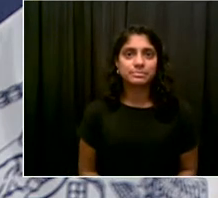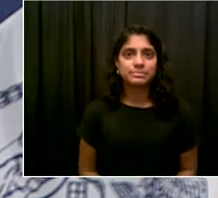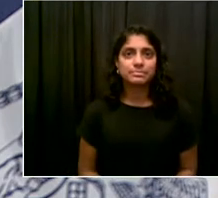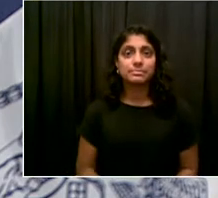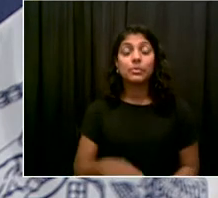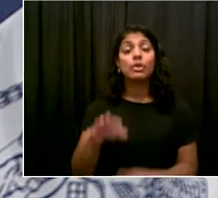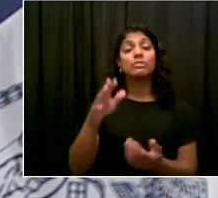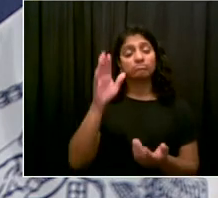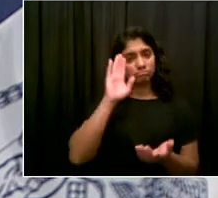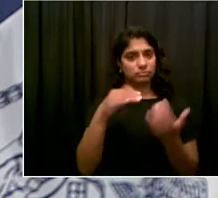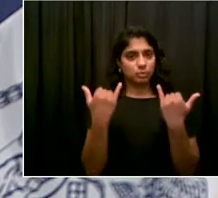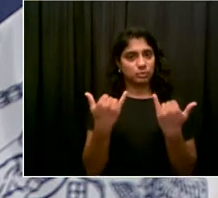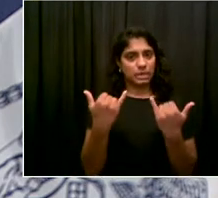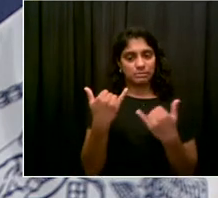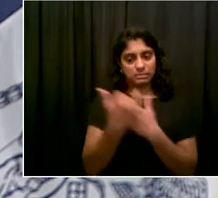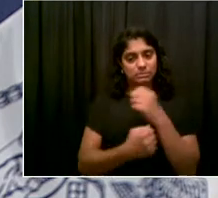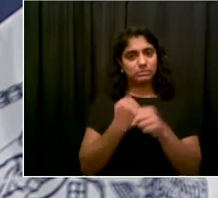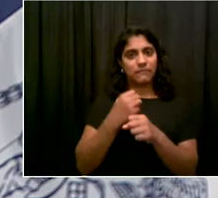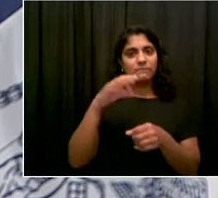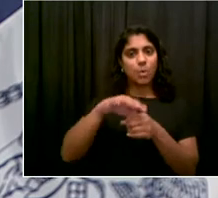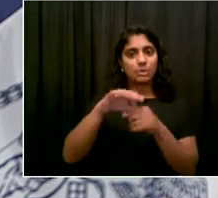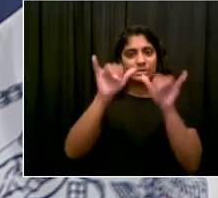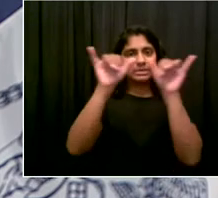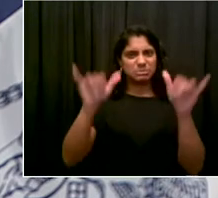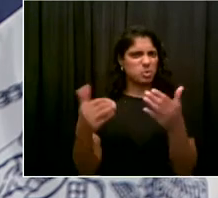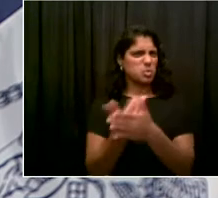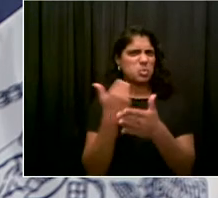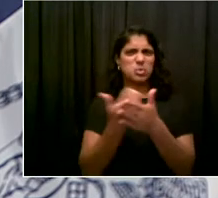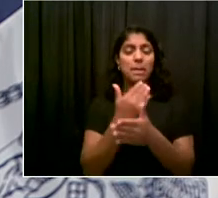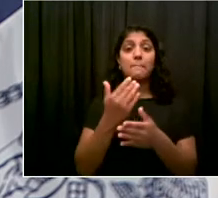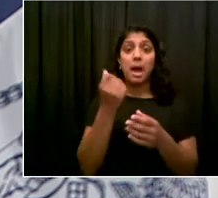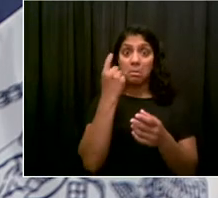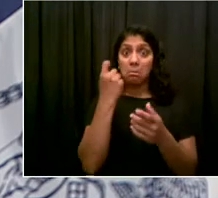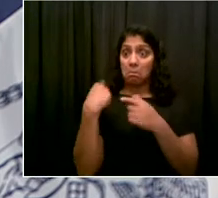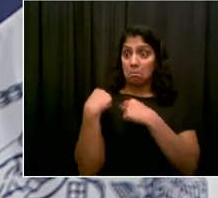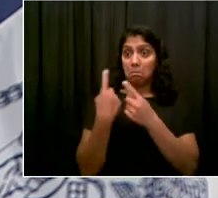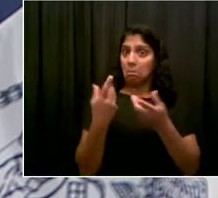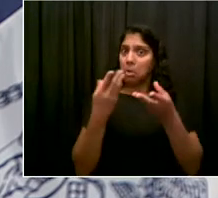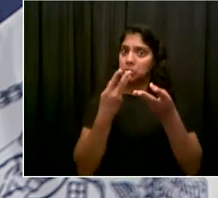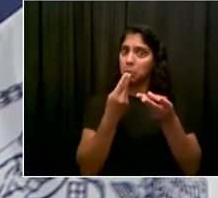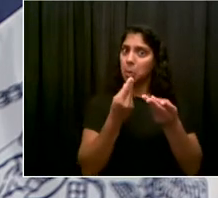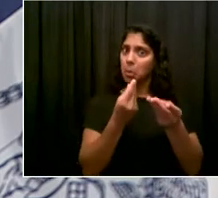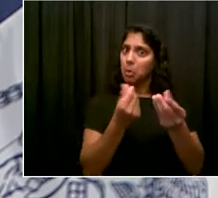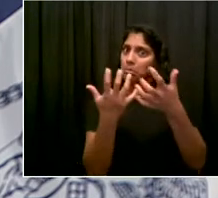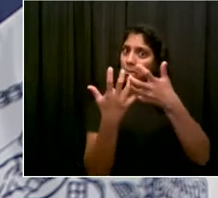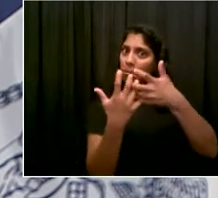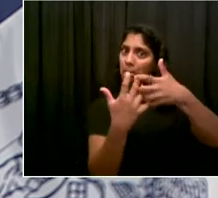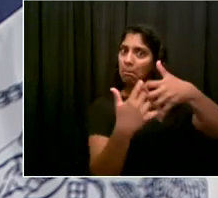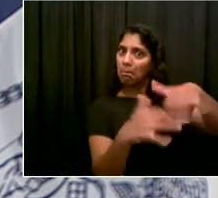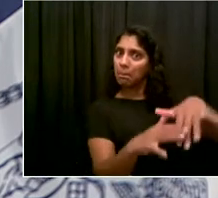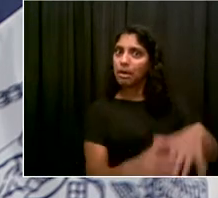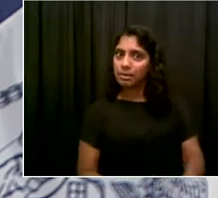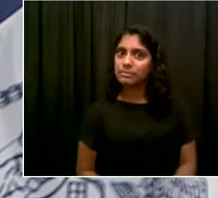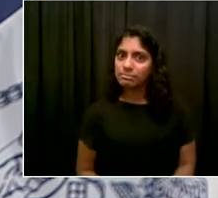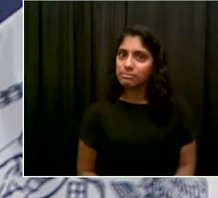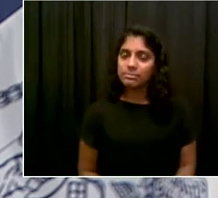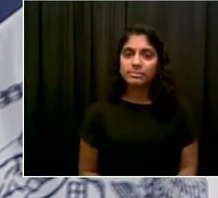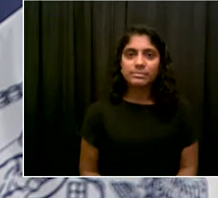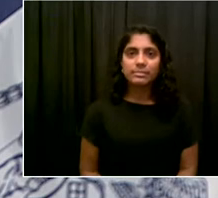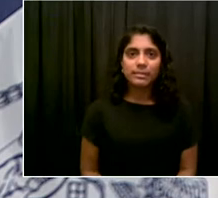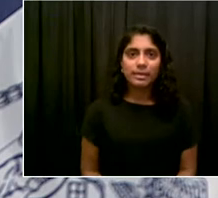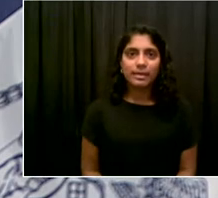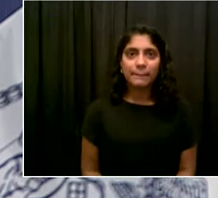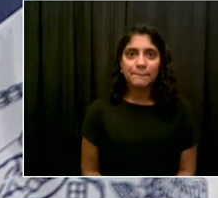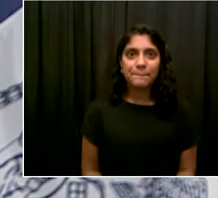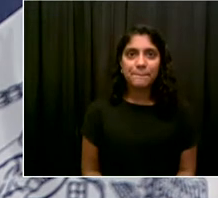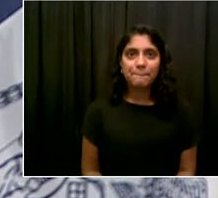congratulations on your races. We are going to be watching to make sure that we get the word out to all New Yorkers exactly how this process is